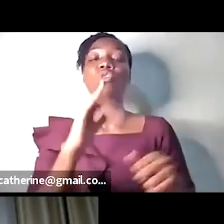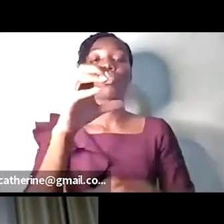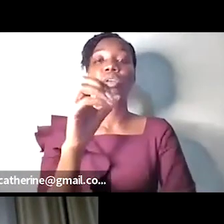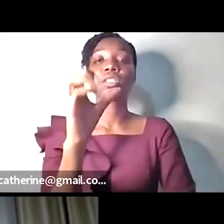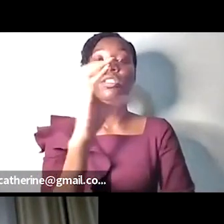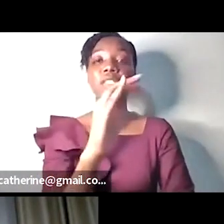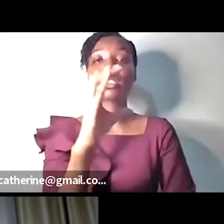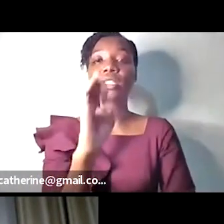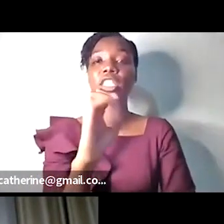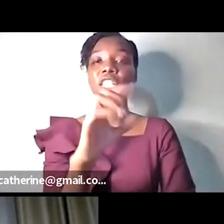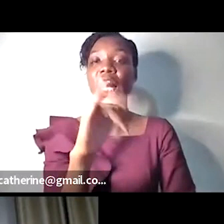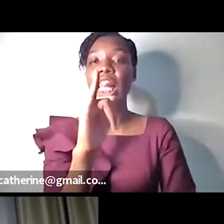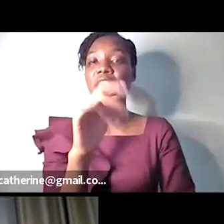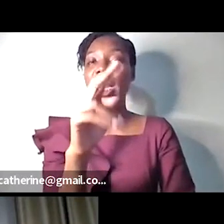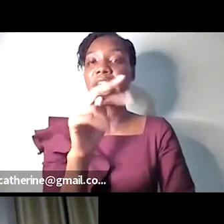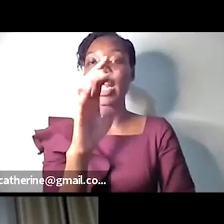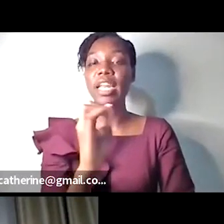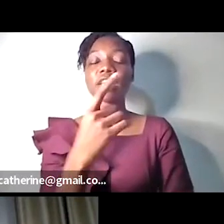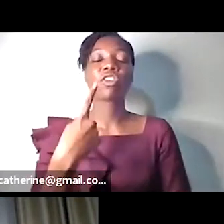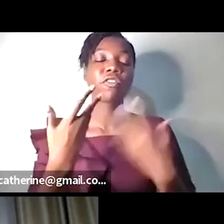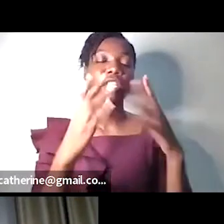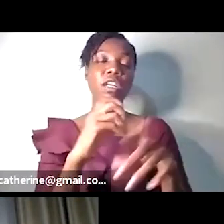about our role in the kitchen. You've talked about some